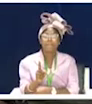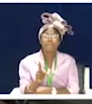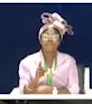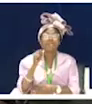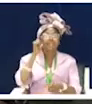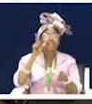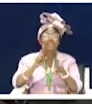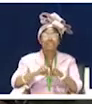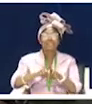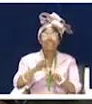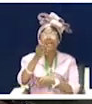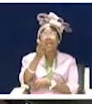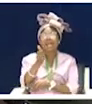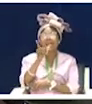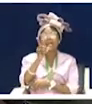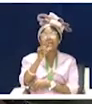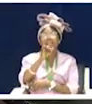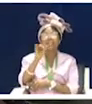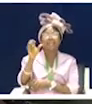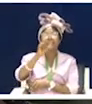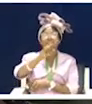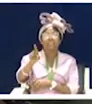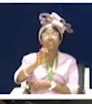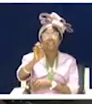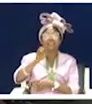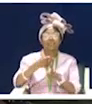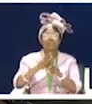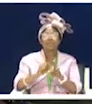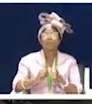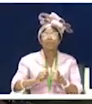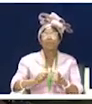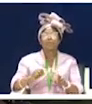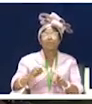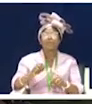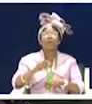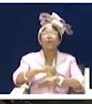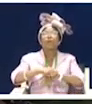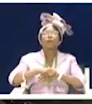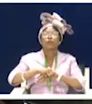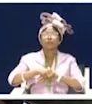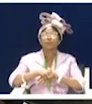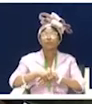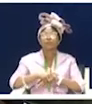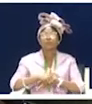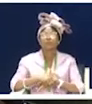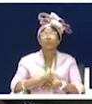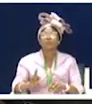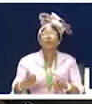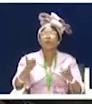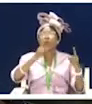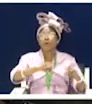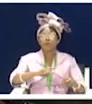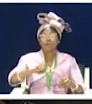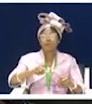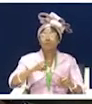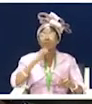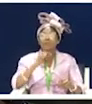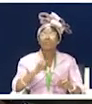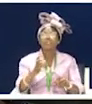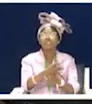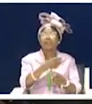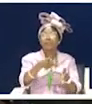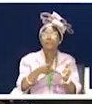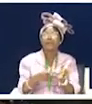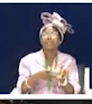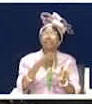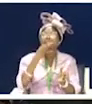Sister Adaize from United Kingdom participated in the August 2022 convention and